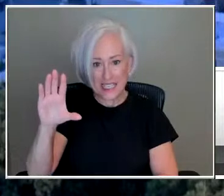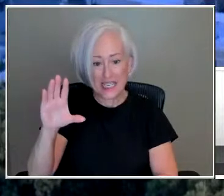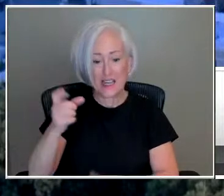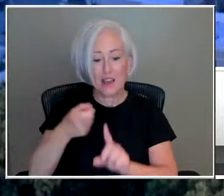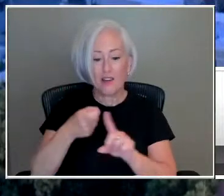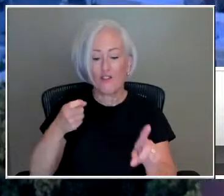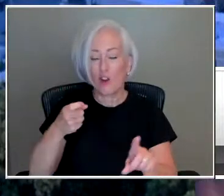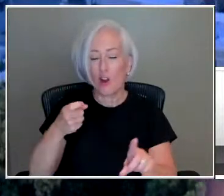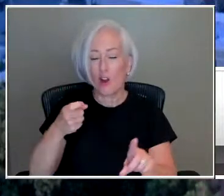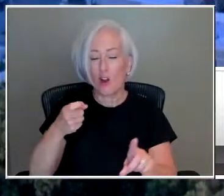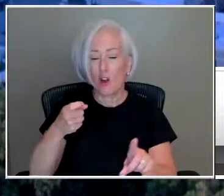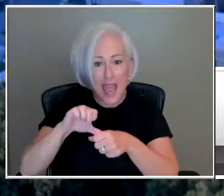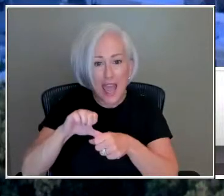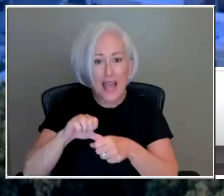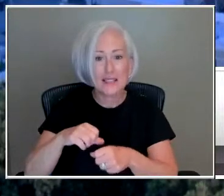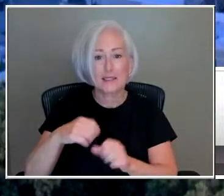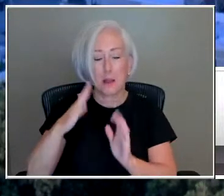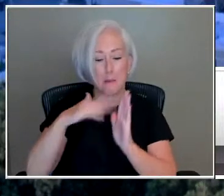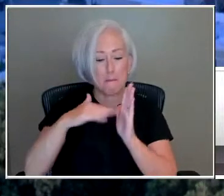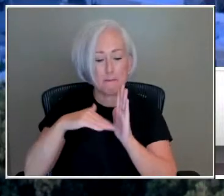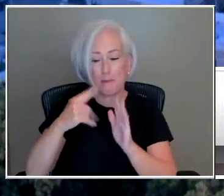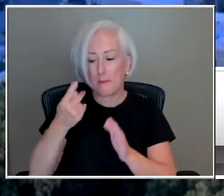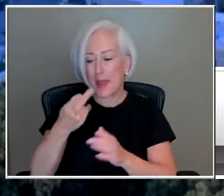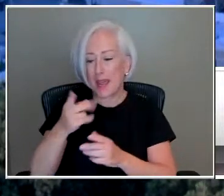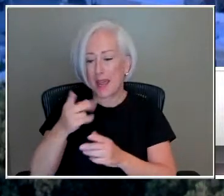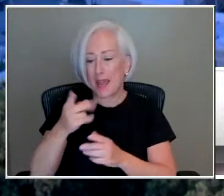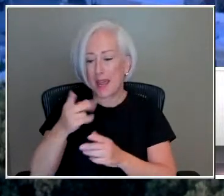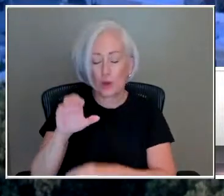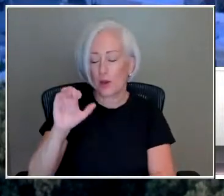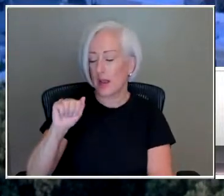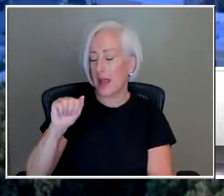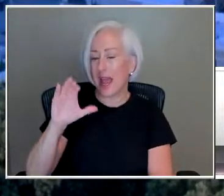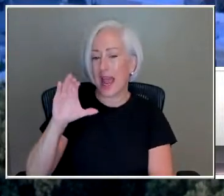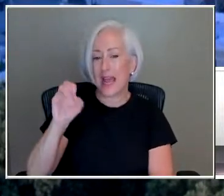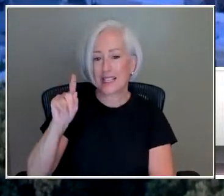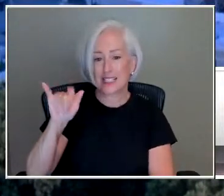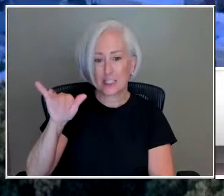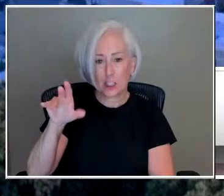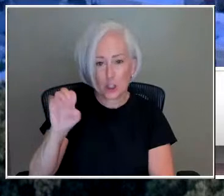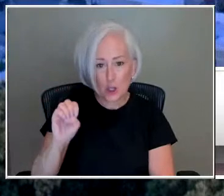thinner, that kind of thing. Delay that. Try to avoid that